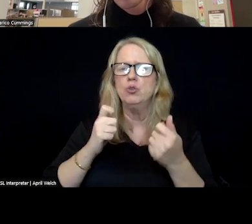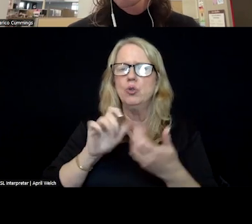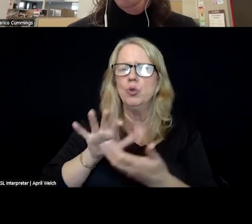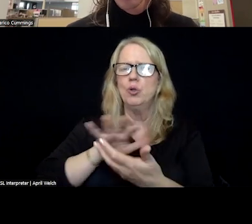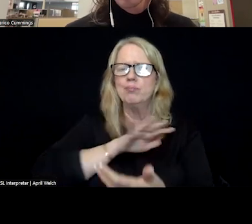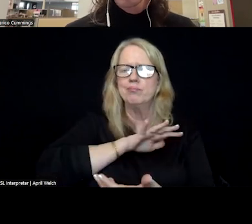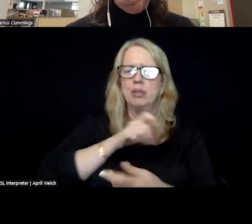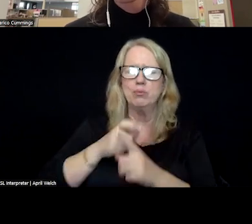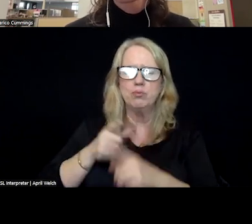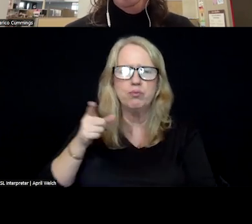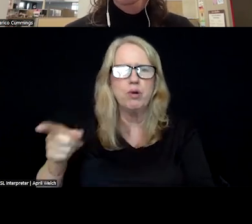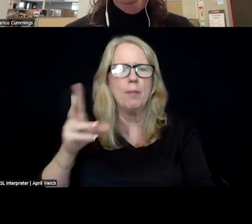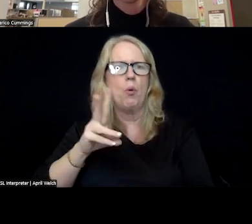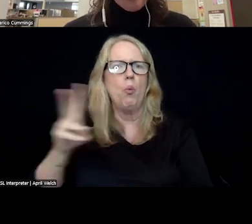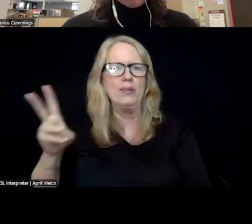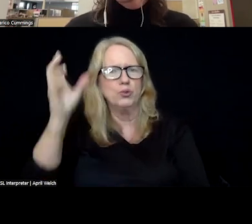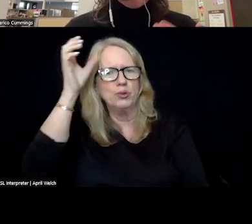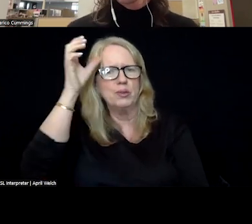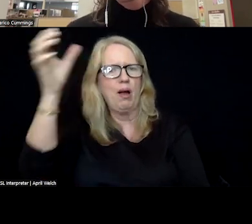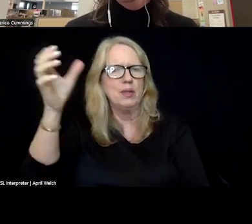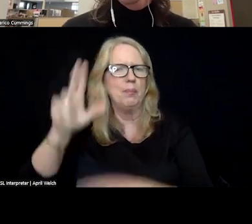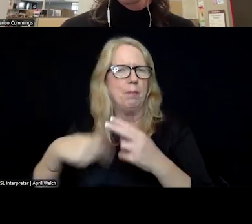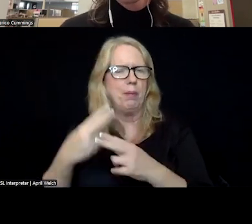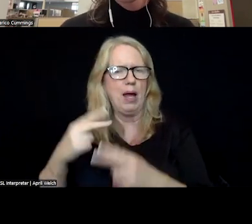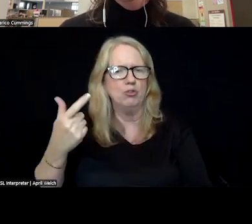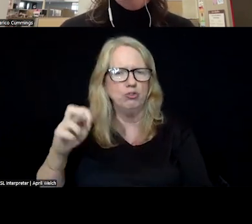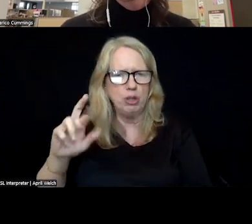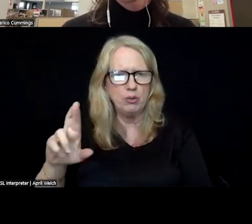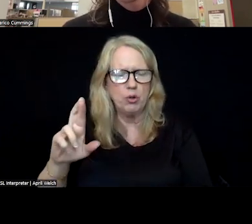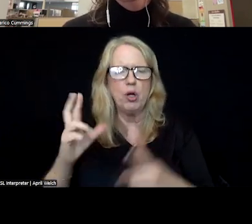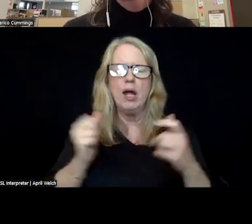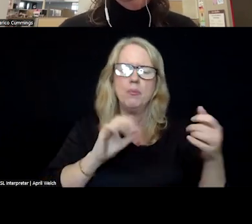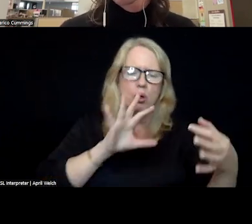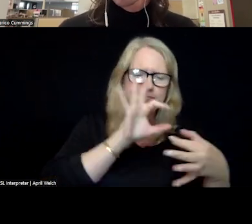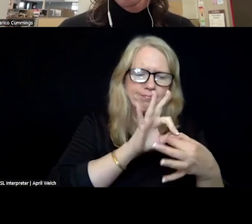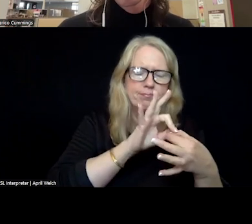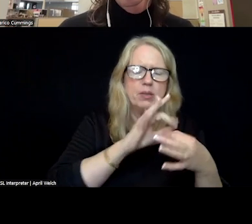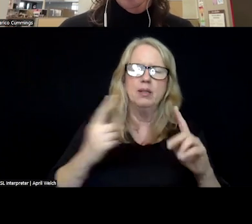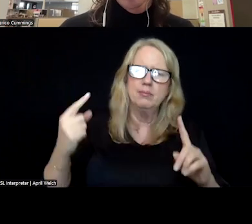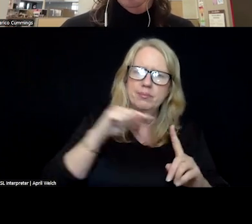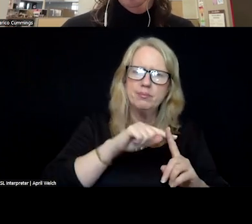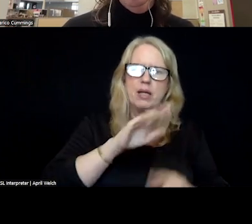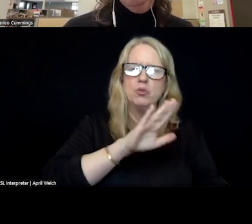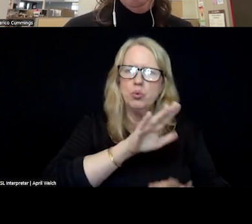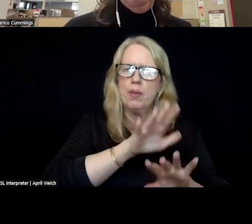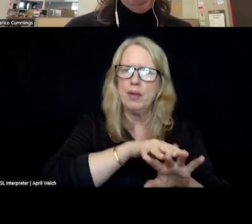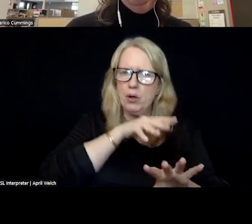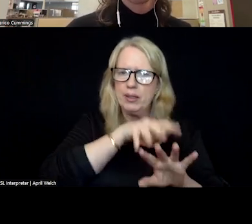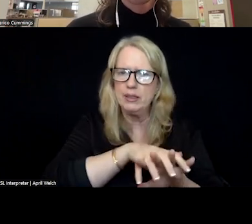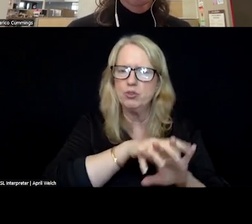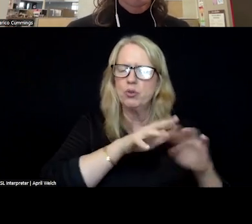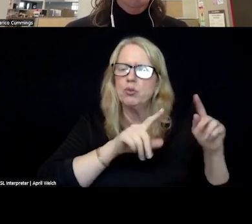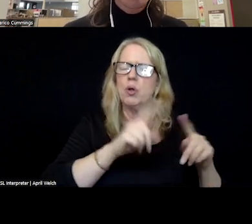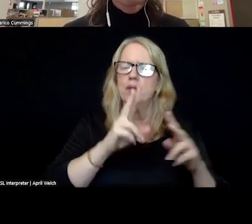Western conceptualizations of gender and to connect their gender identity back to their indigeneity, which is super